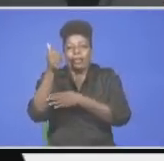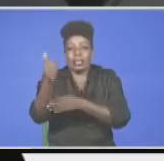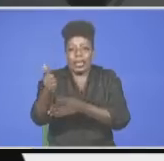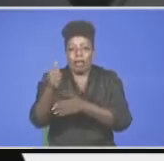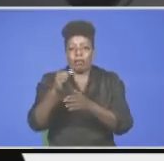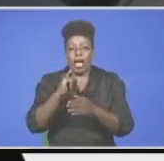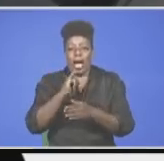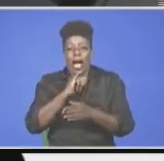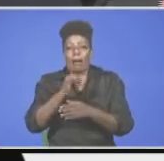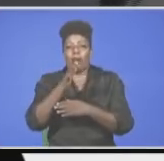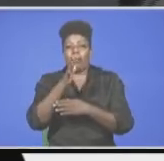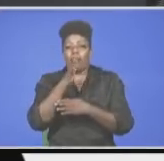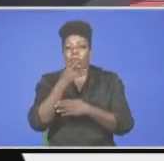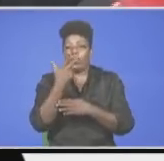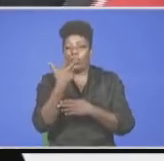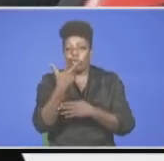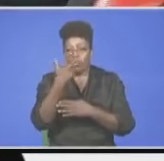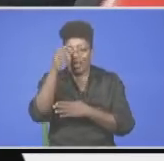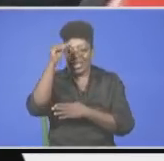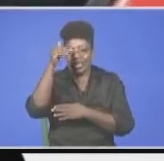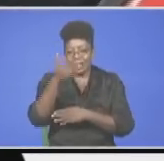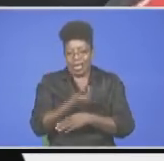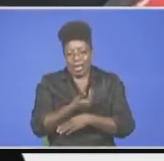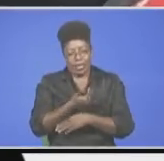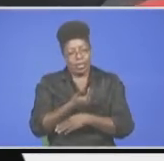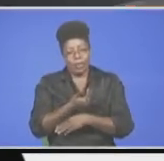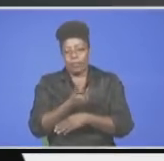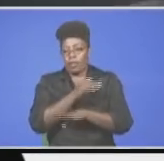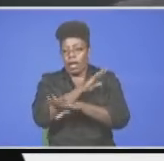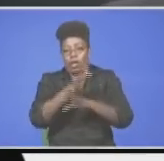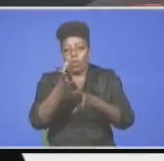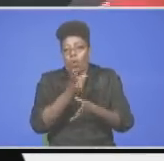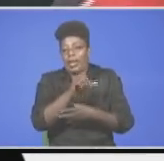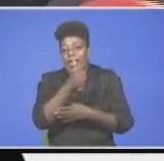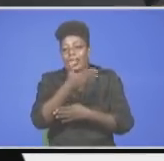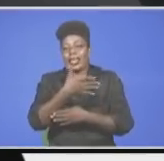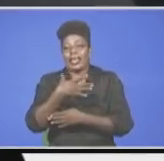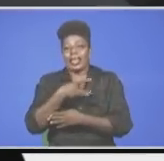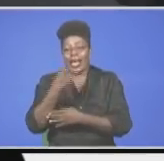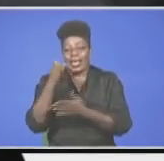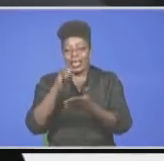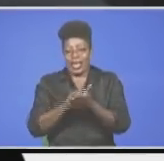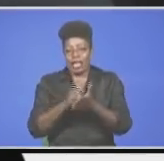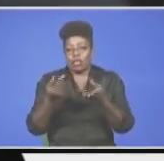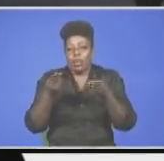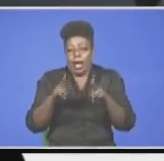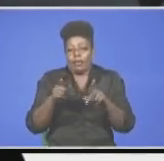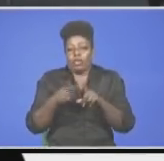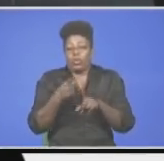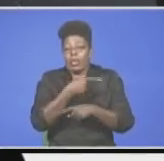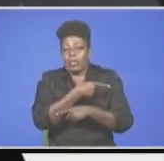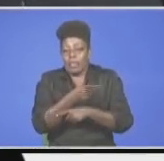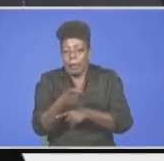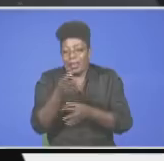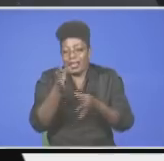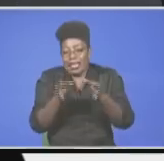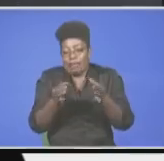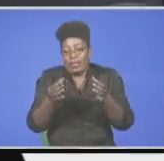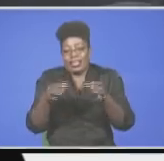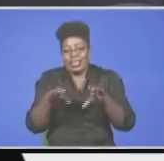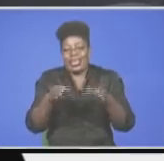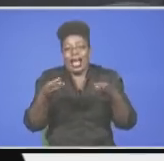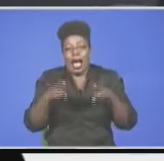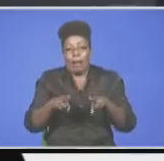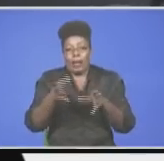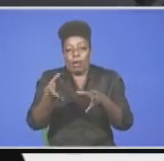I'm a mother of 3 sons, and God forbid I wouldn't want anything like that to happen to them. And if it did, I would want